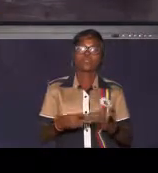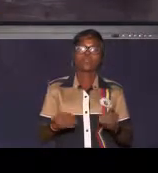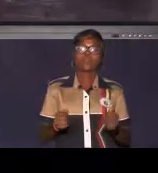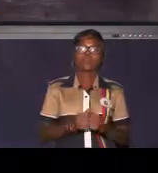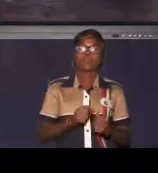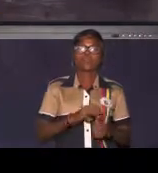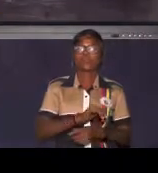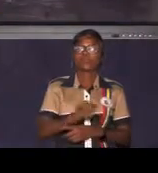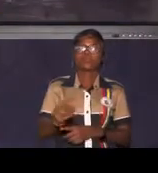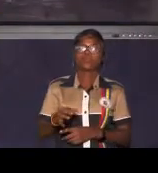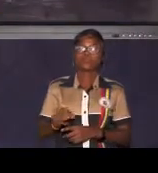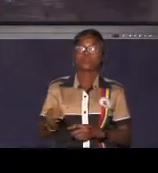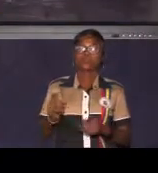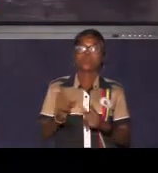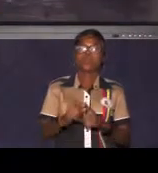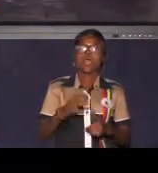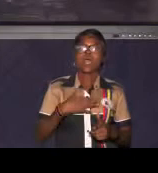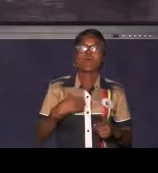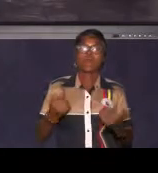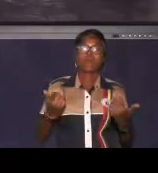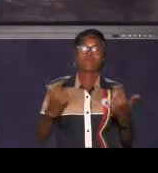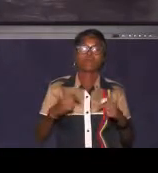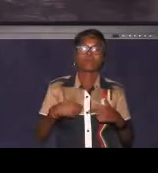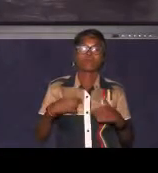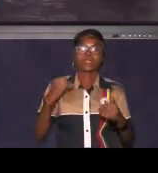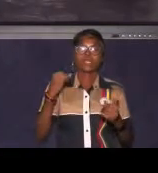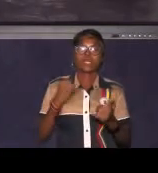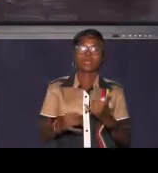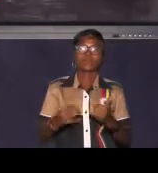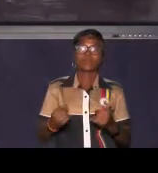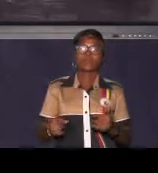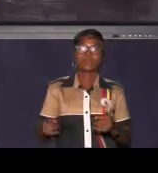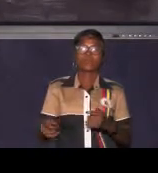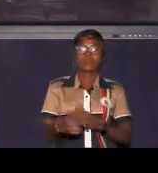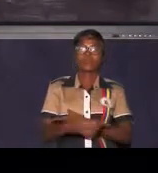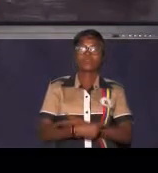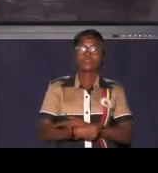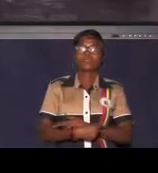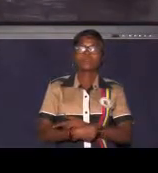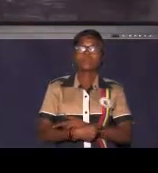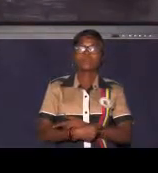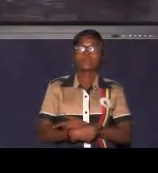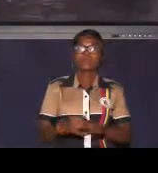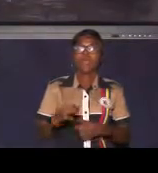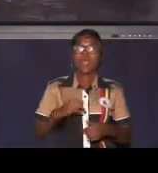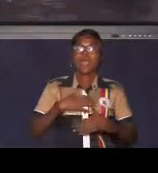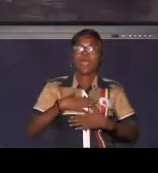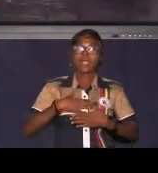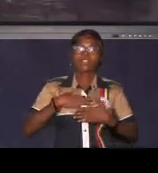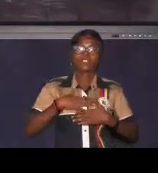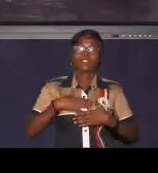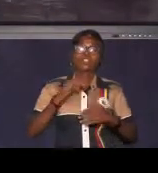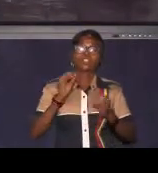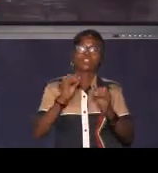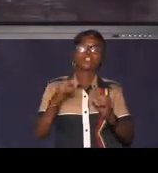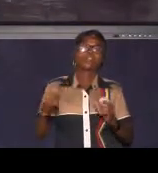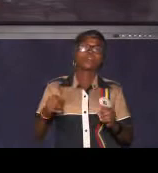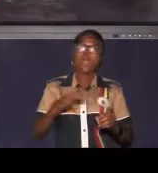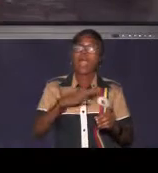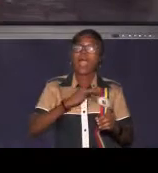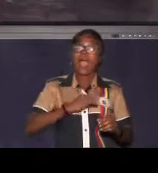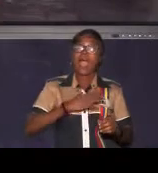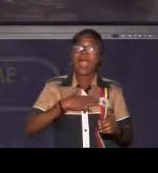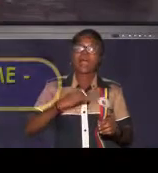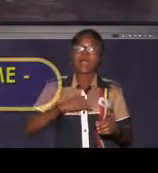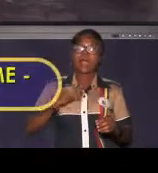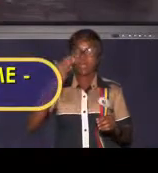and short sentences with those words. And we've come to the end of the English Studies lesson for today. I enjoyed